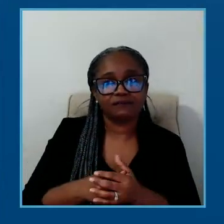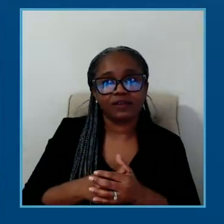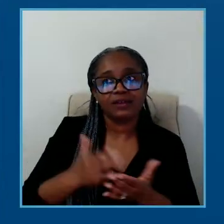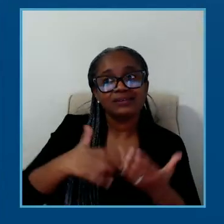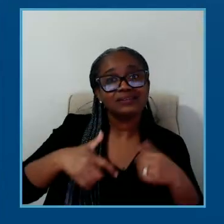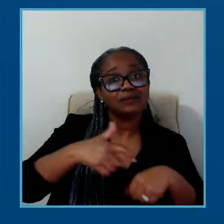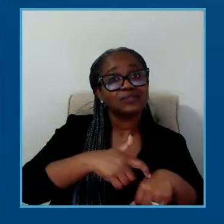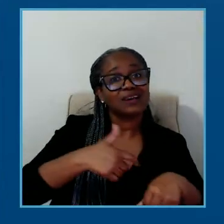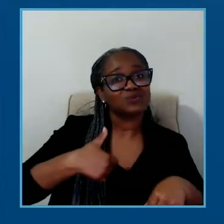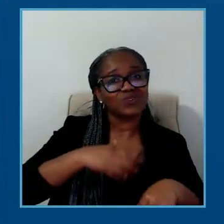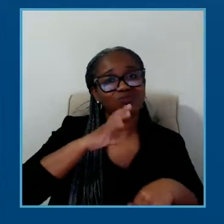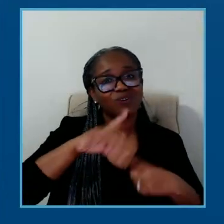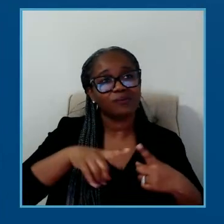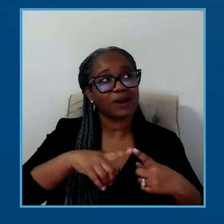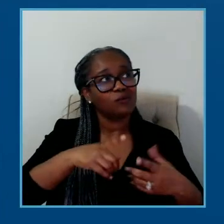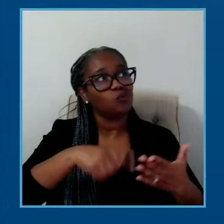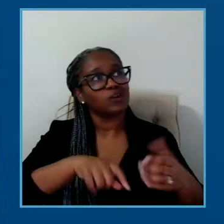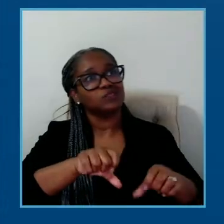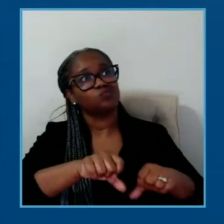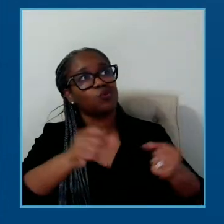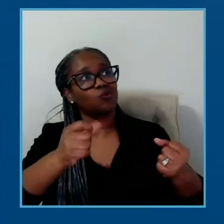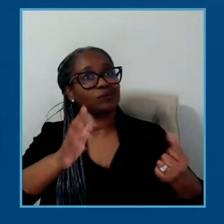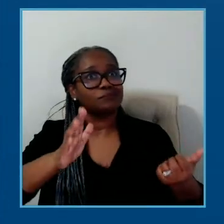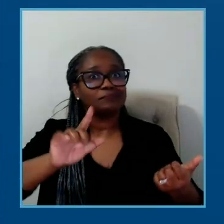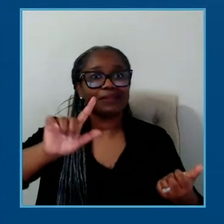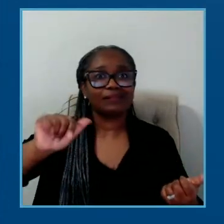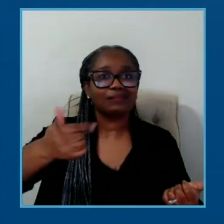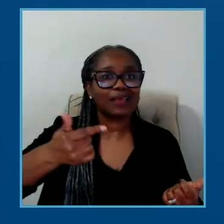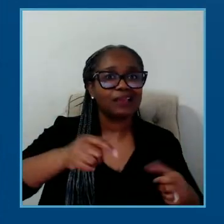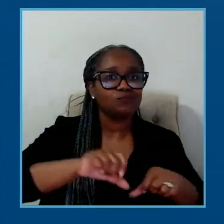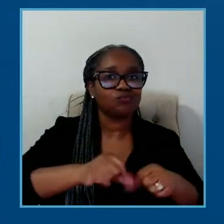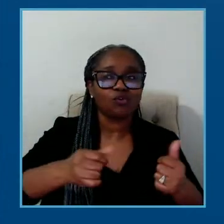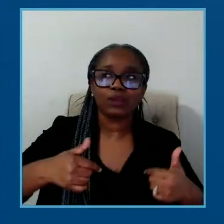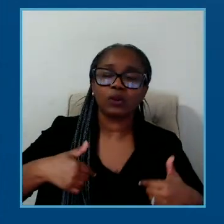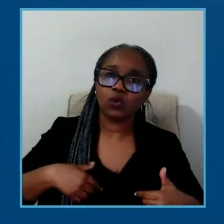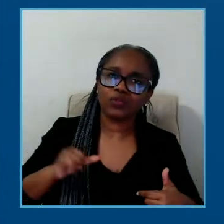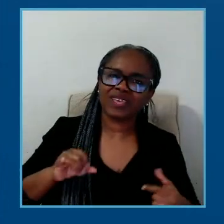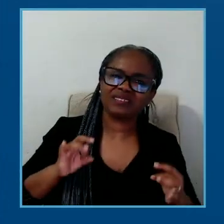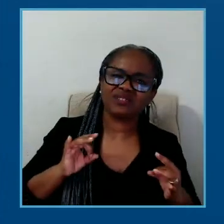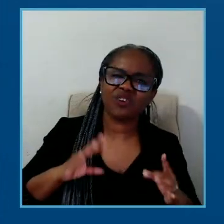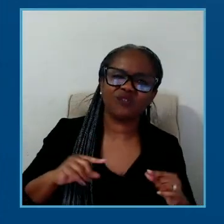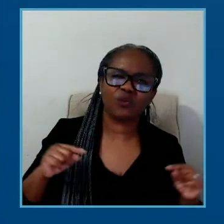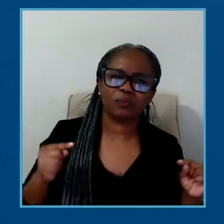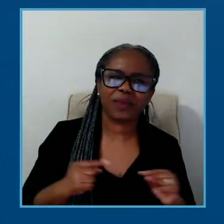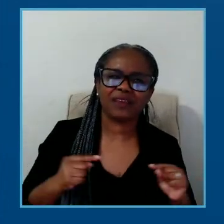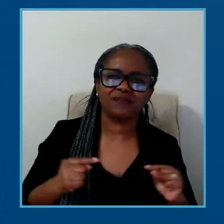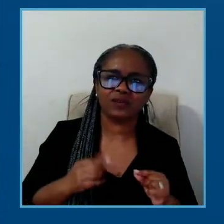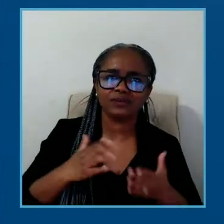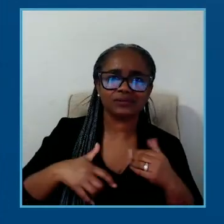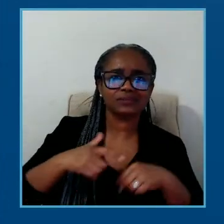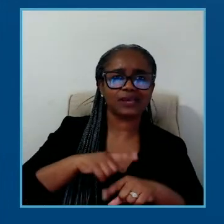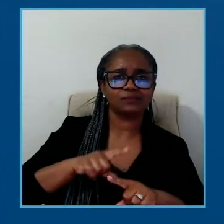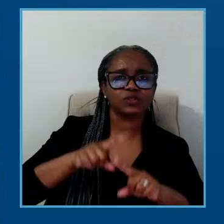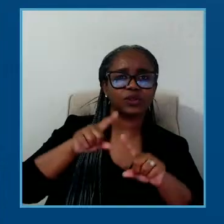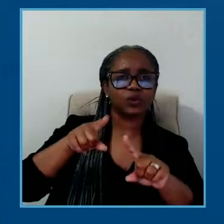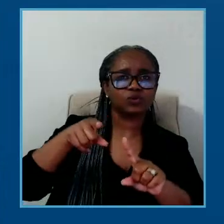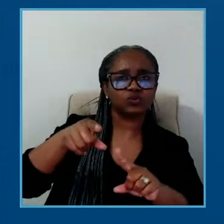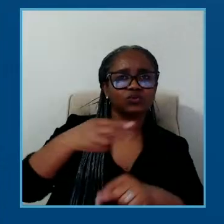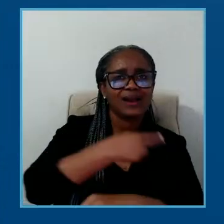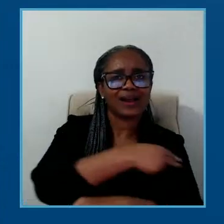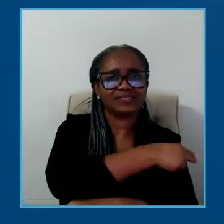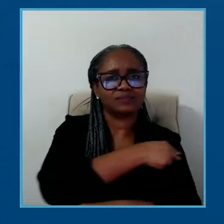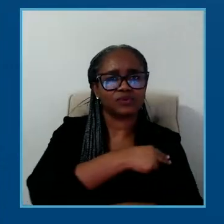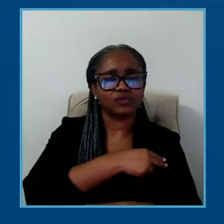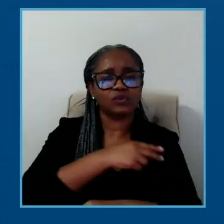leg. It's a terrible thing. It's painful. And sometimes when you go to the hospital and they have to reset that leg, that process